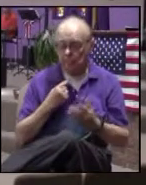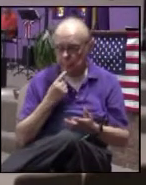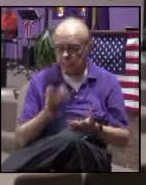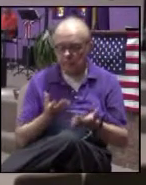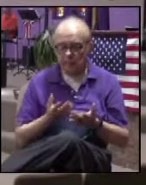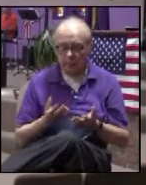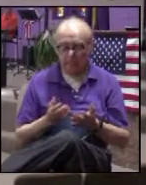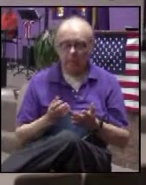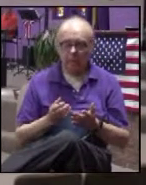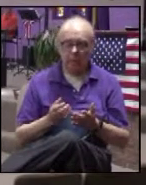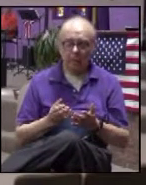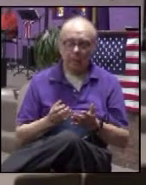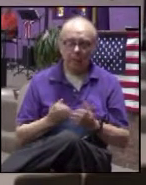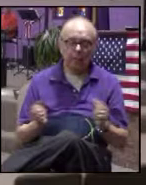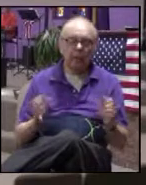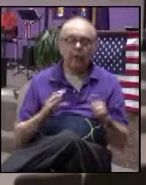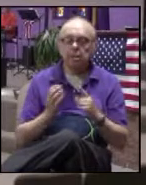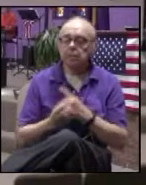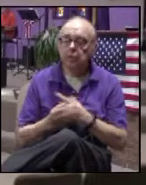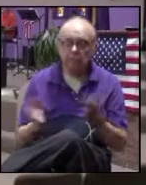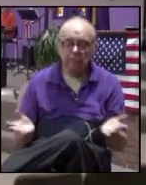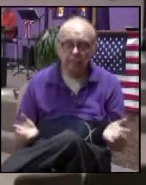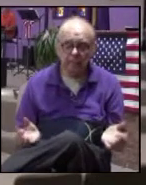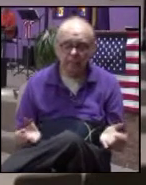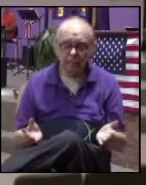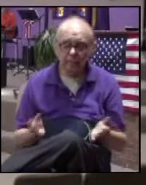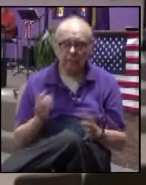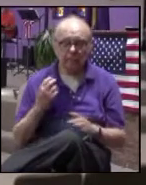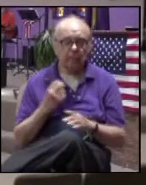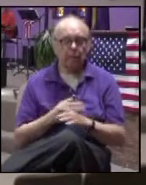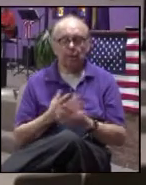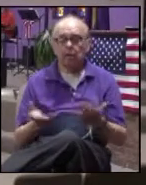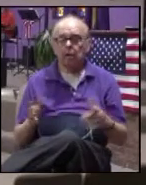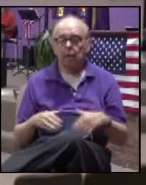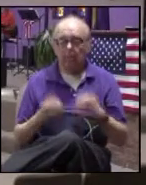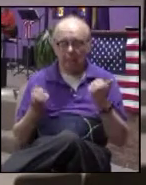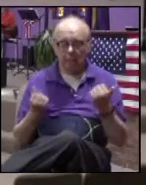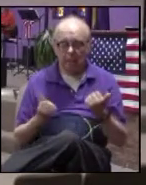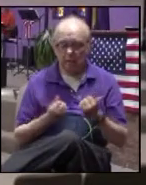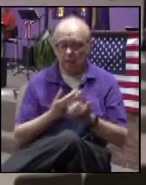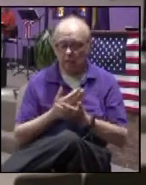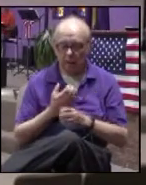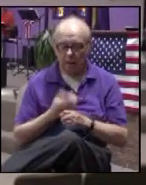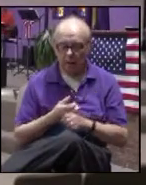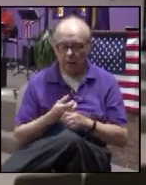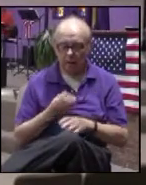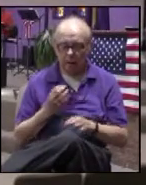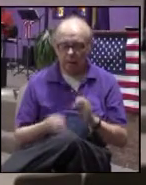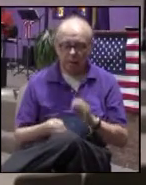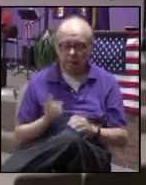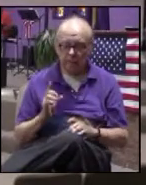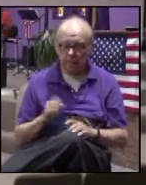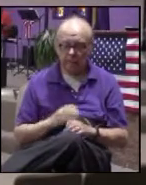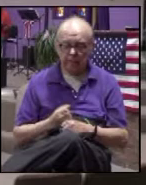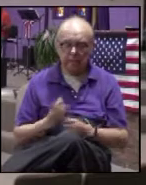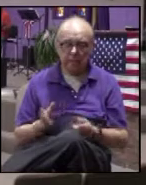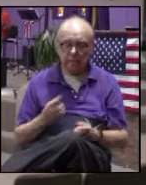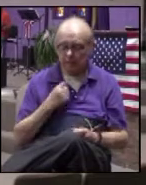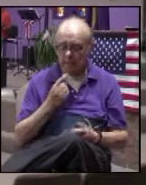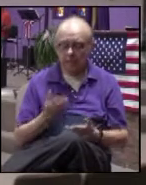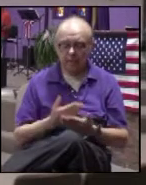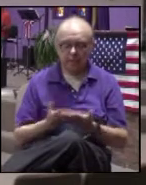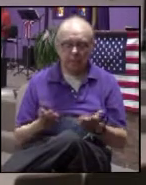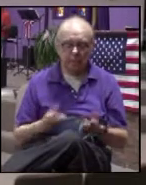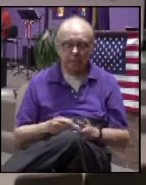follow it unconditionally. There will be tough things in your life and tough decisions that you have to make, but I will tell you this right now. If you choose to